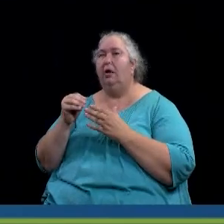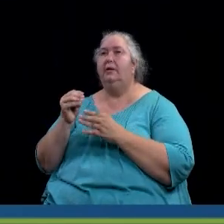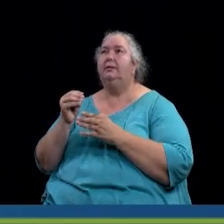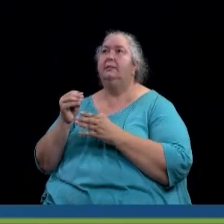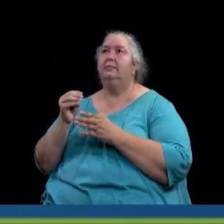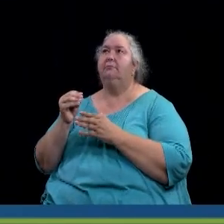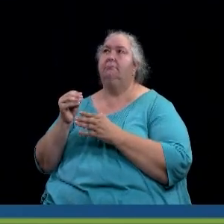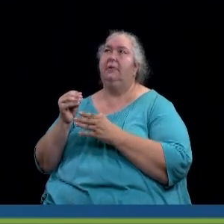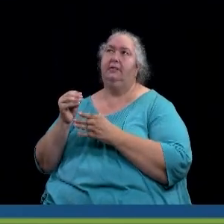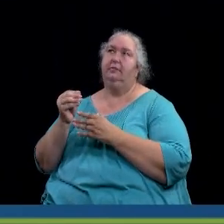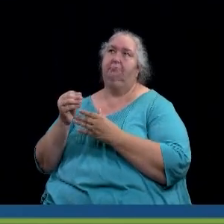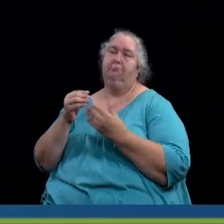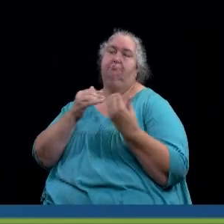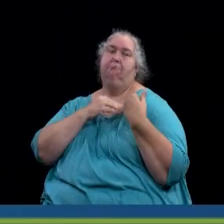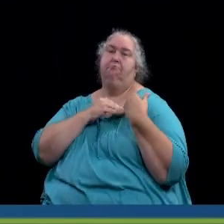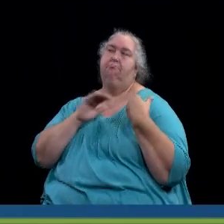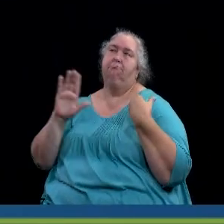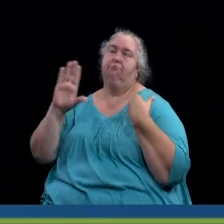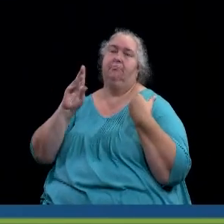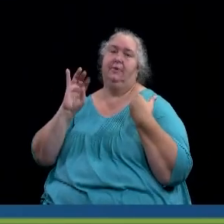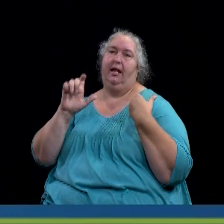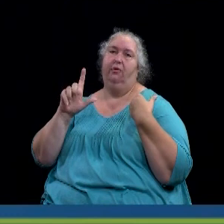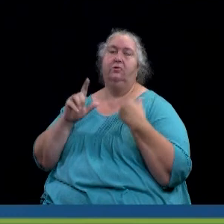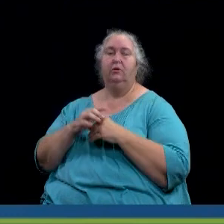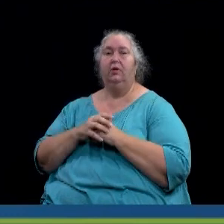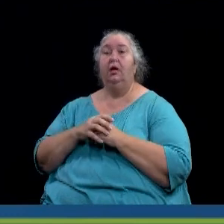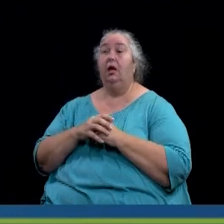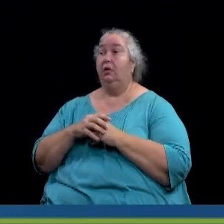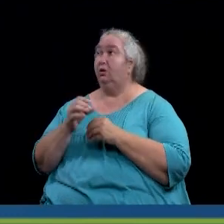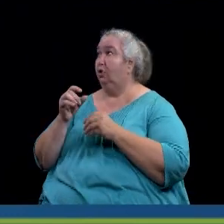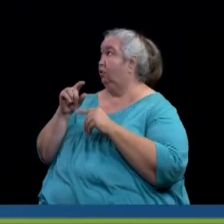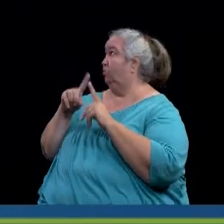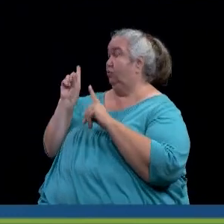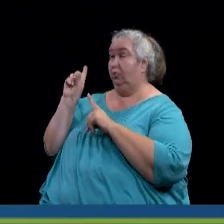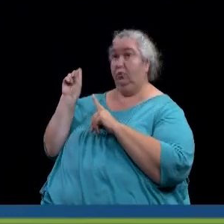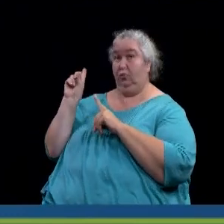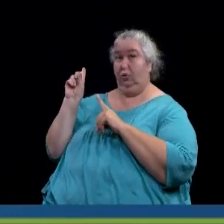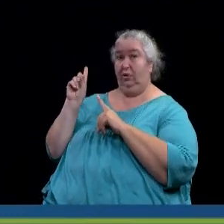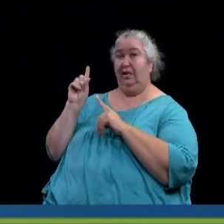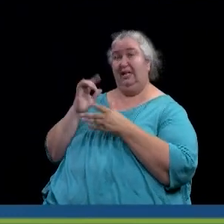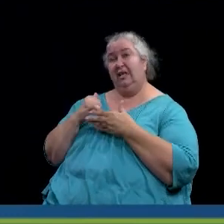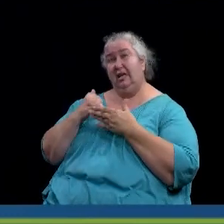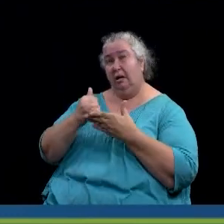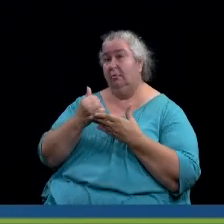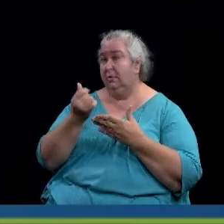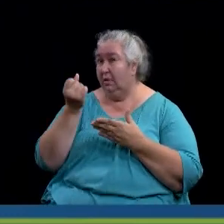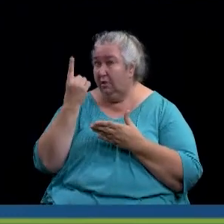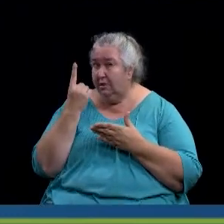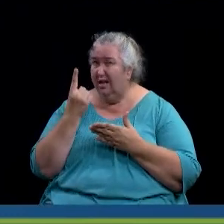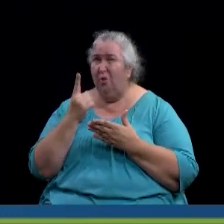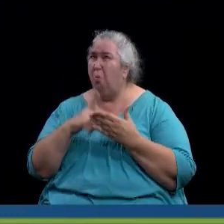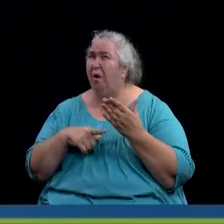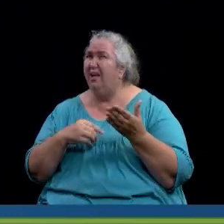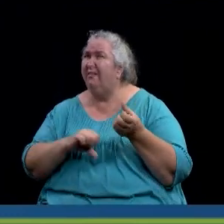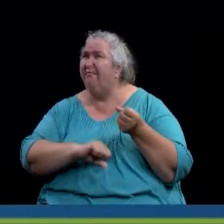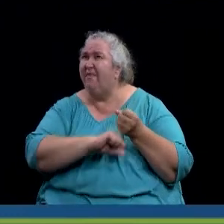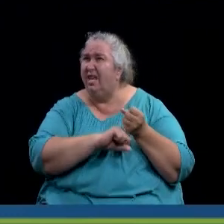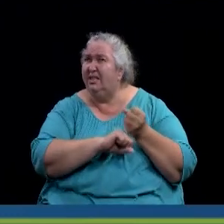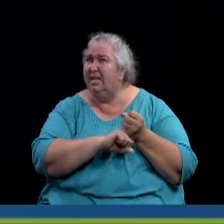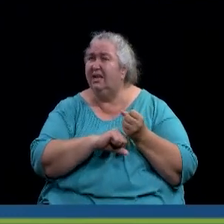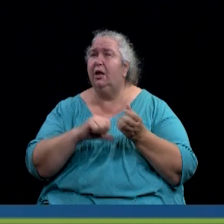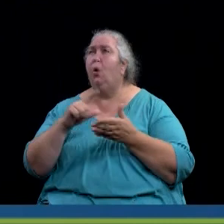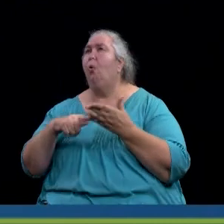screenshot before you is shared to aid in understanding what is completely funded and what funding we need to request with future budget